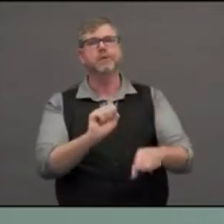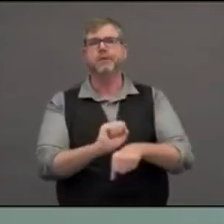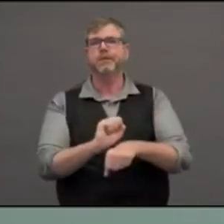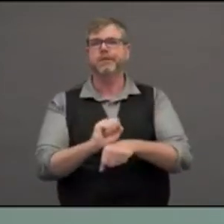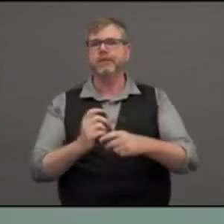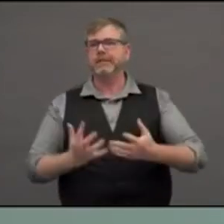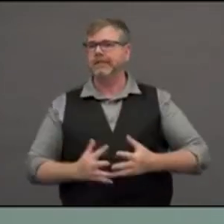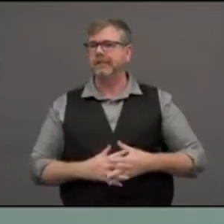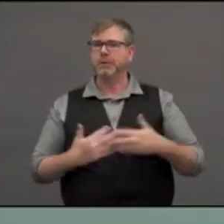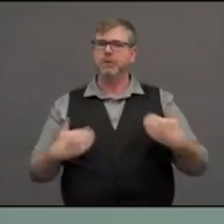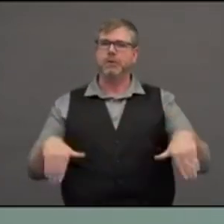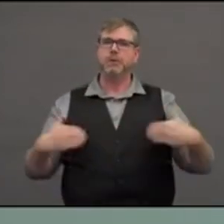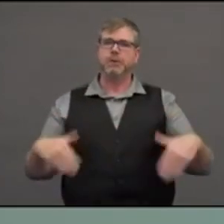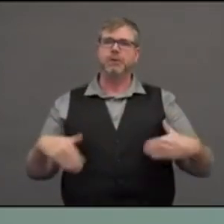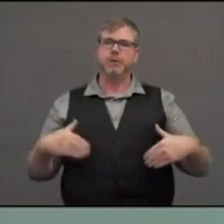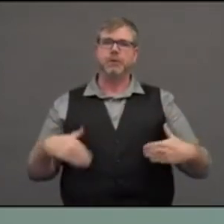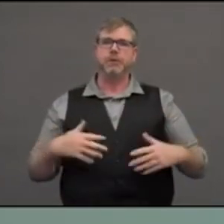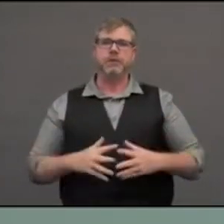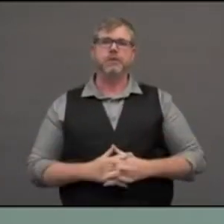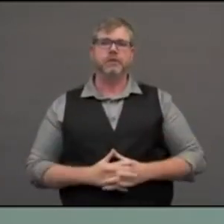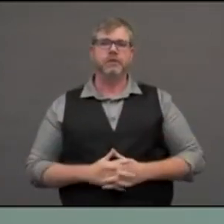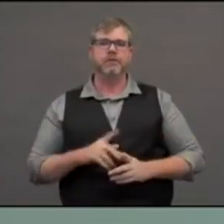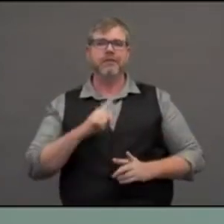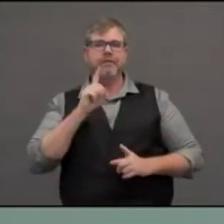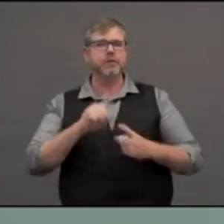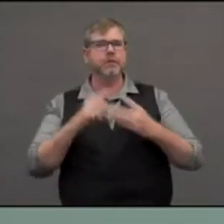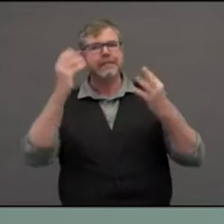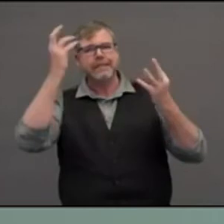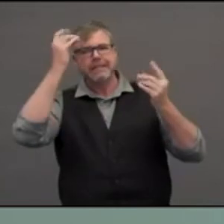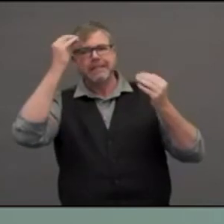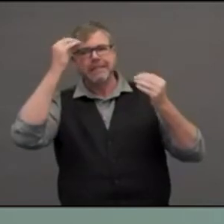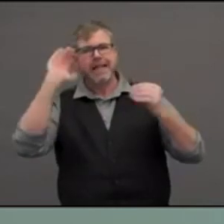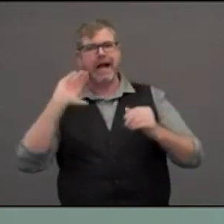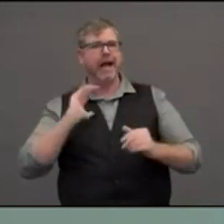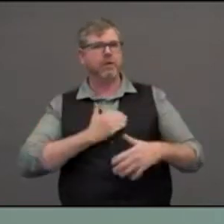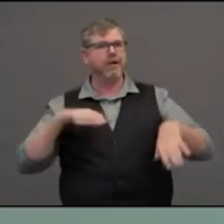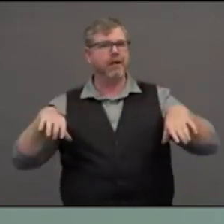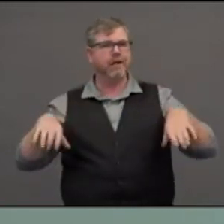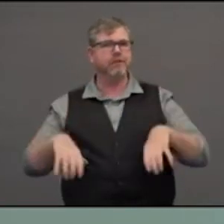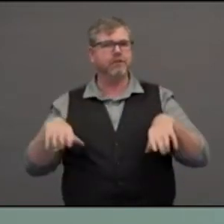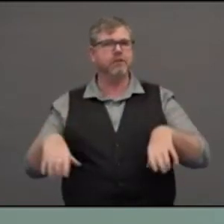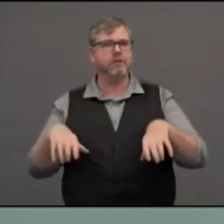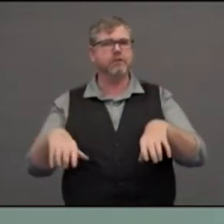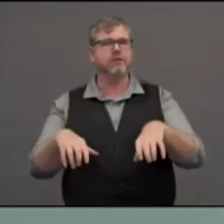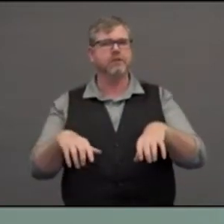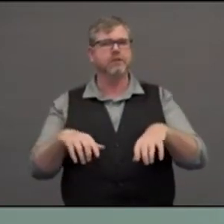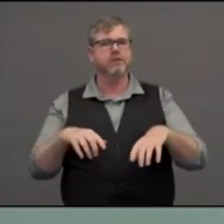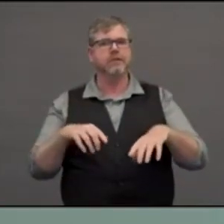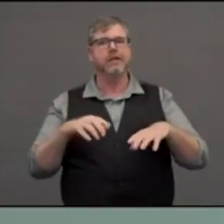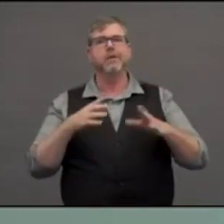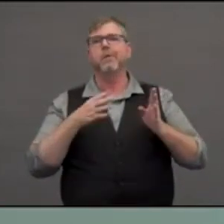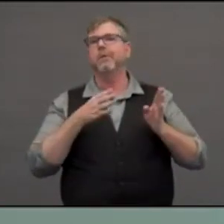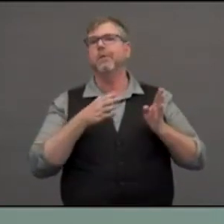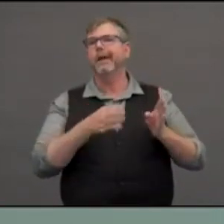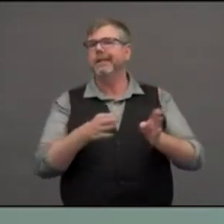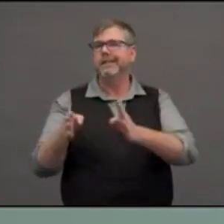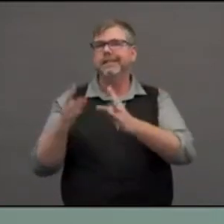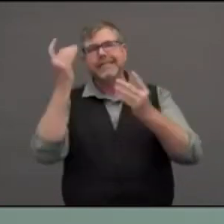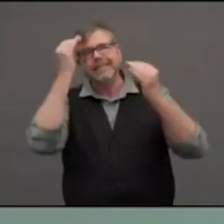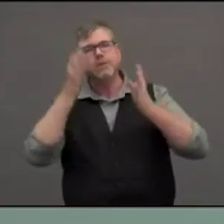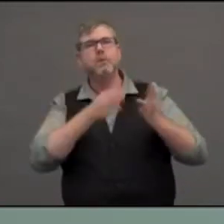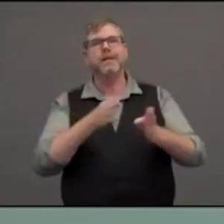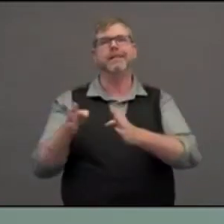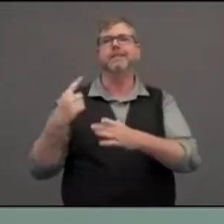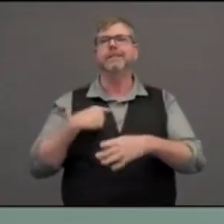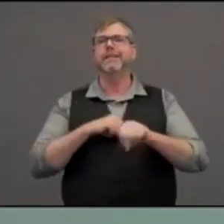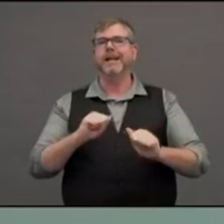have to really, really think about our actions in ways that we can prevent the spread of COVID, especially for those